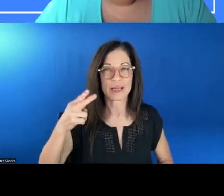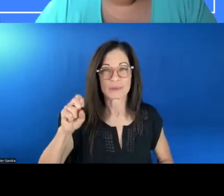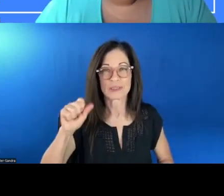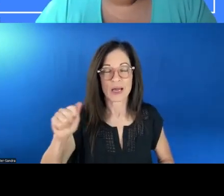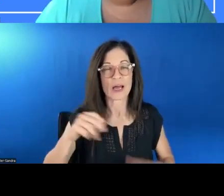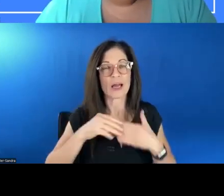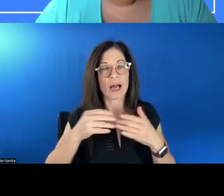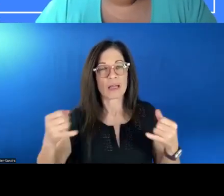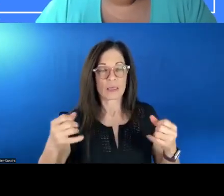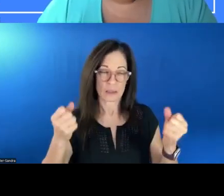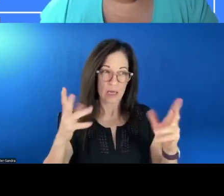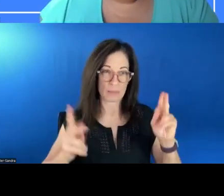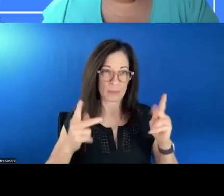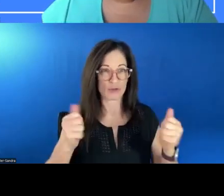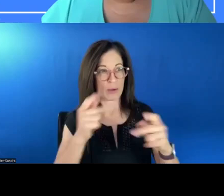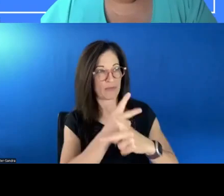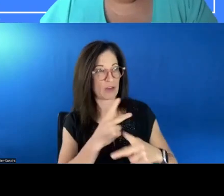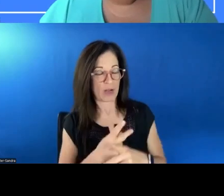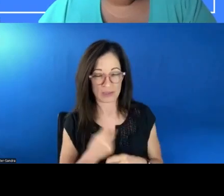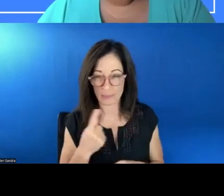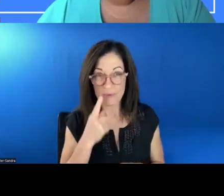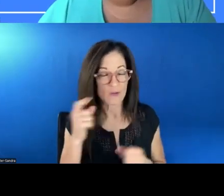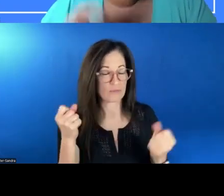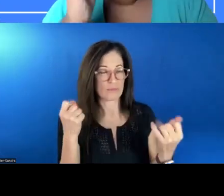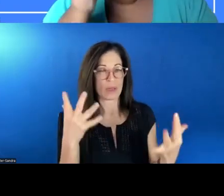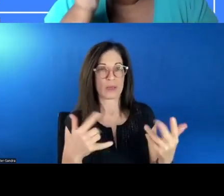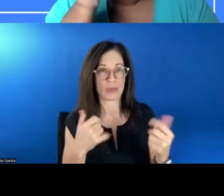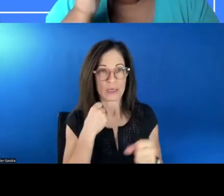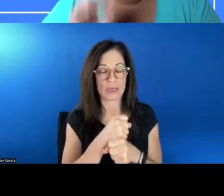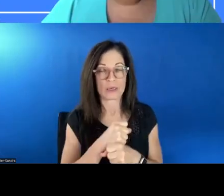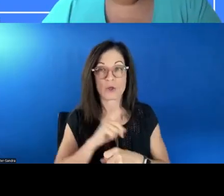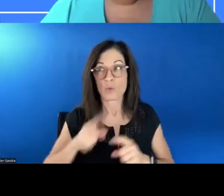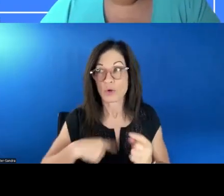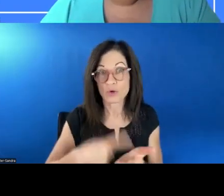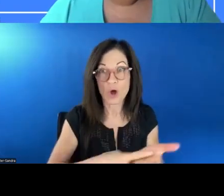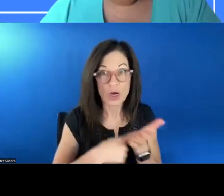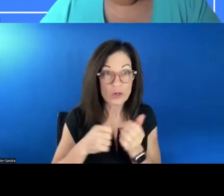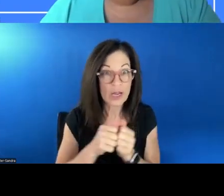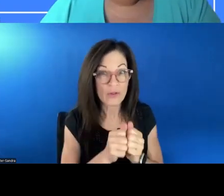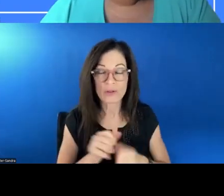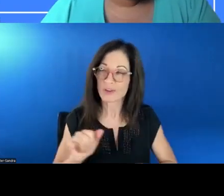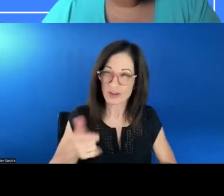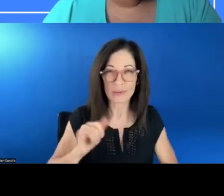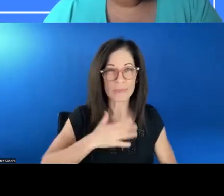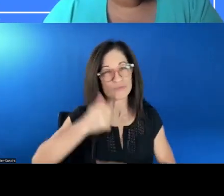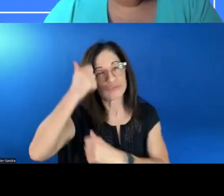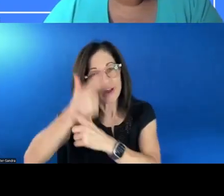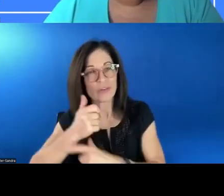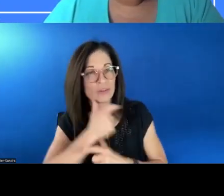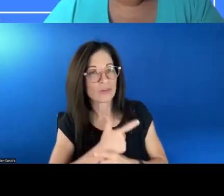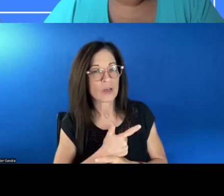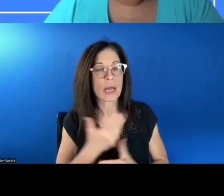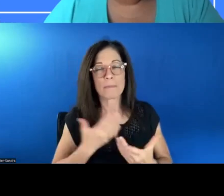have been trying to figure out something for decades. And when you talk together, it's like they're your brother, your sister, maybe a couple